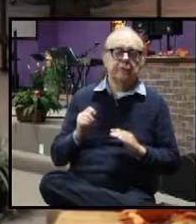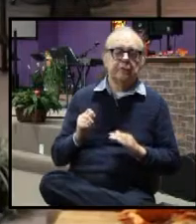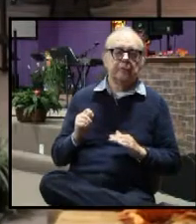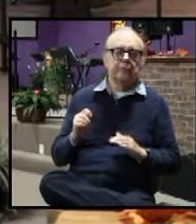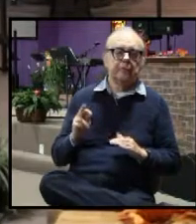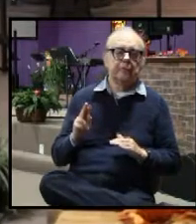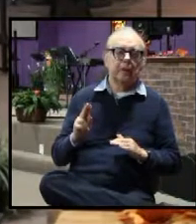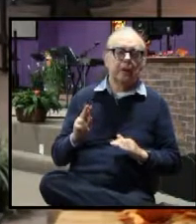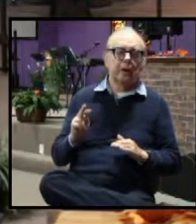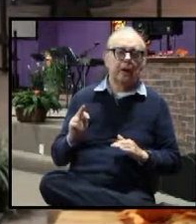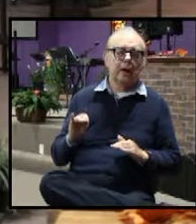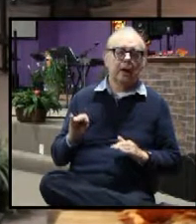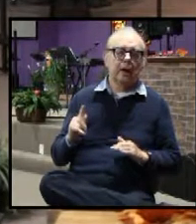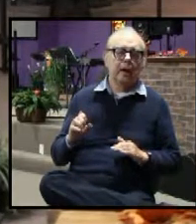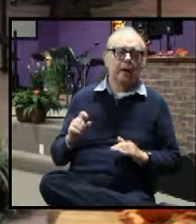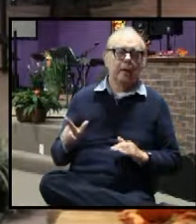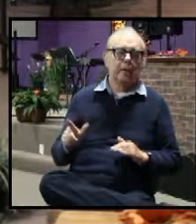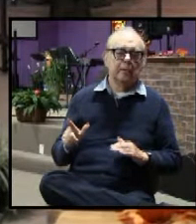trivial.